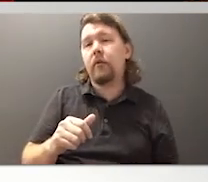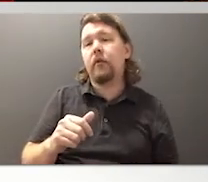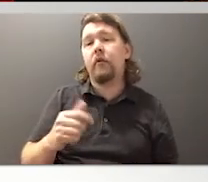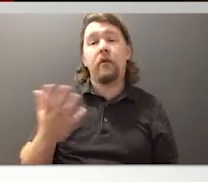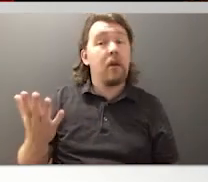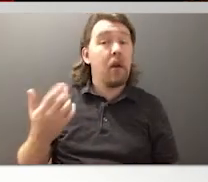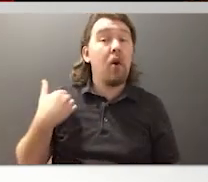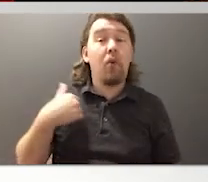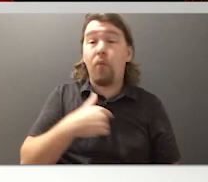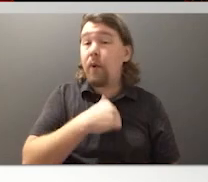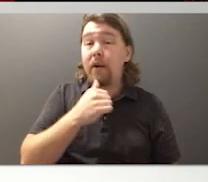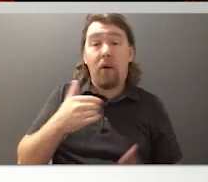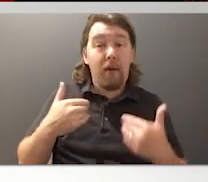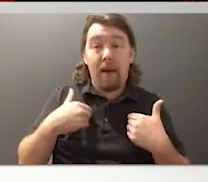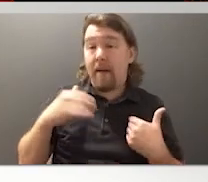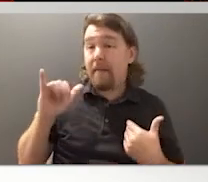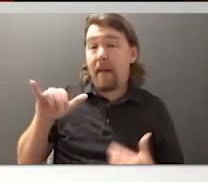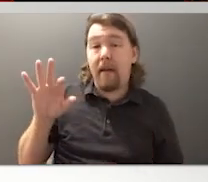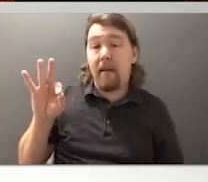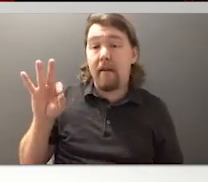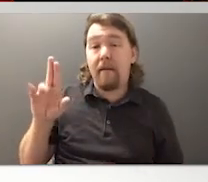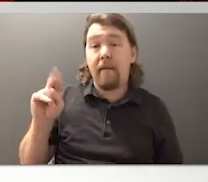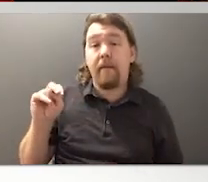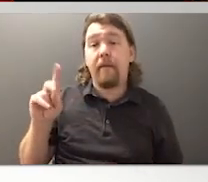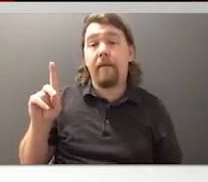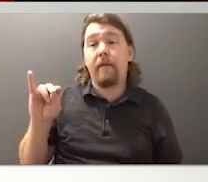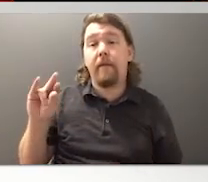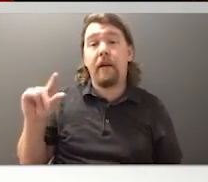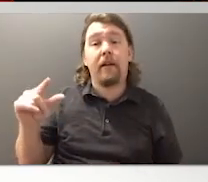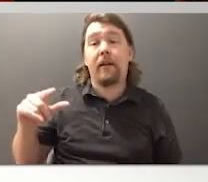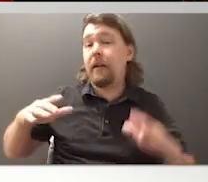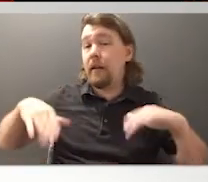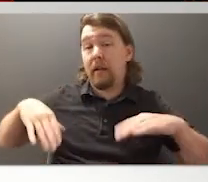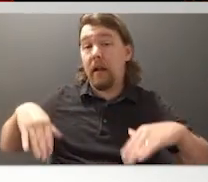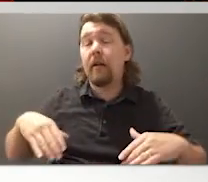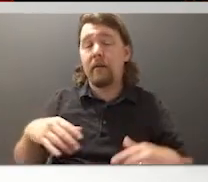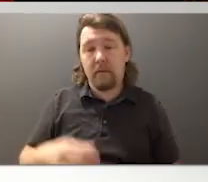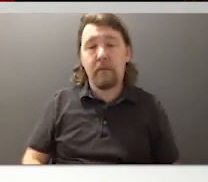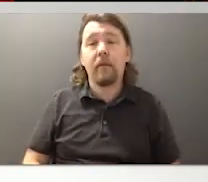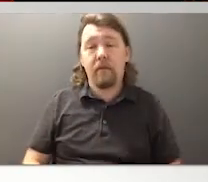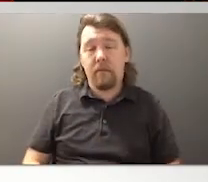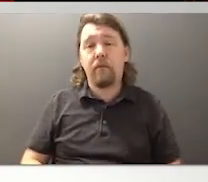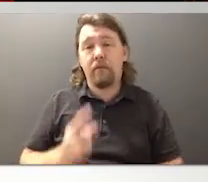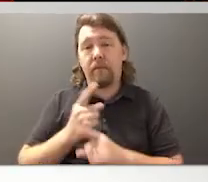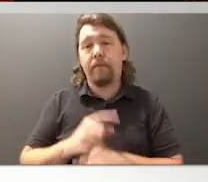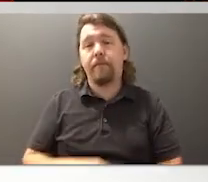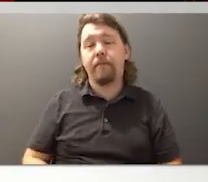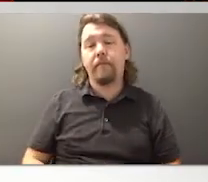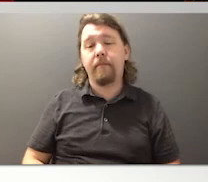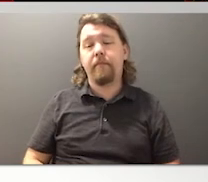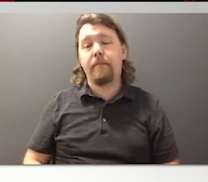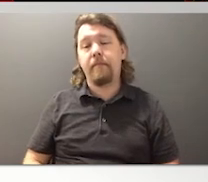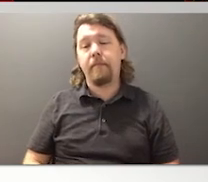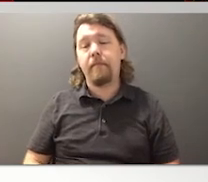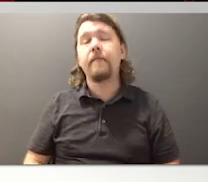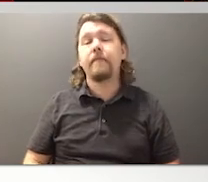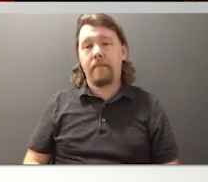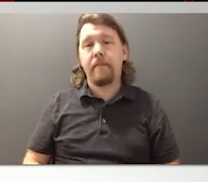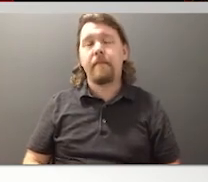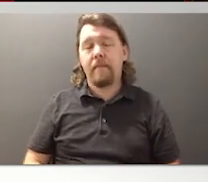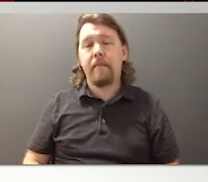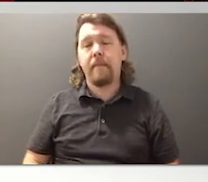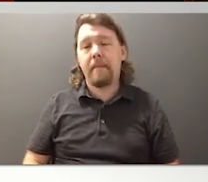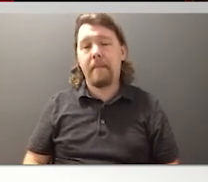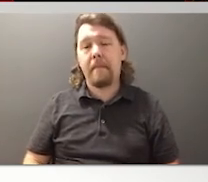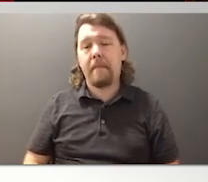it may not. So this is just all, we don't have the funding yet. for families to plan Absolutely, school year when